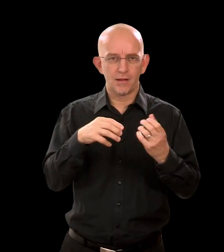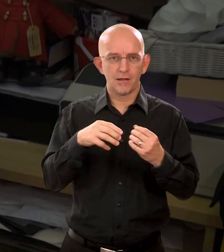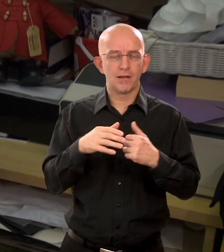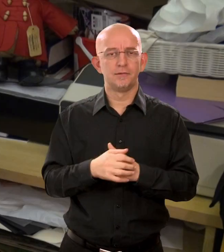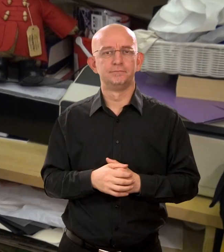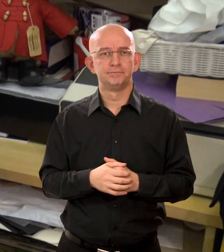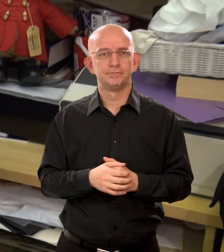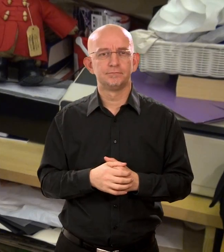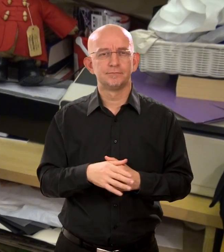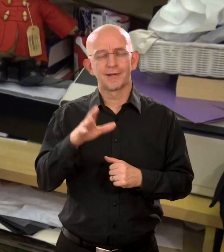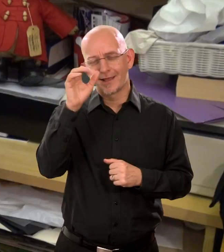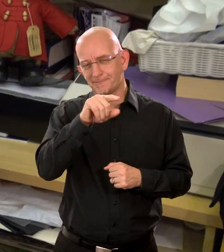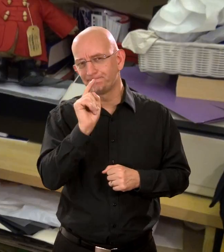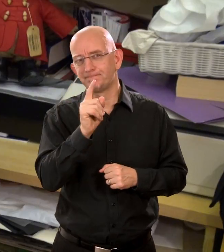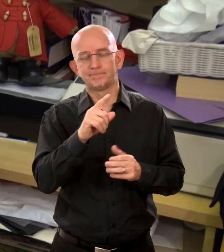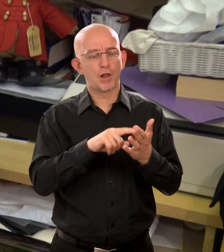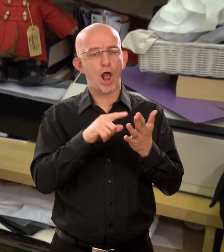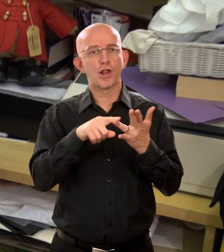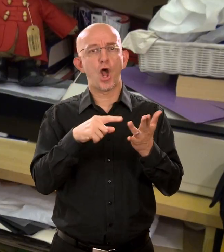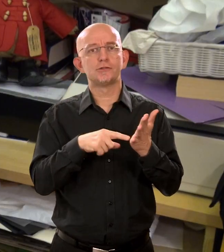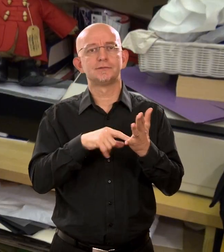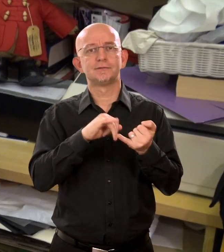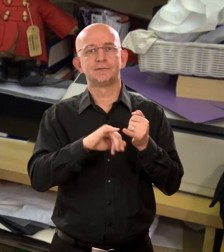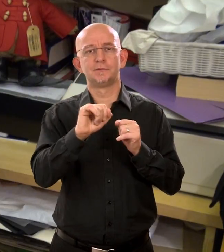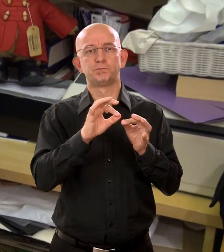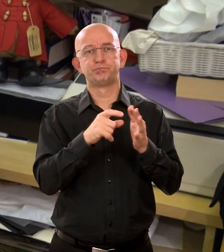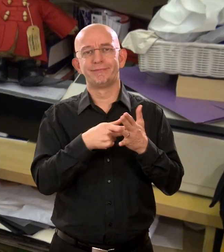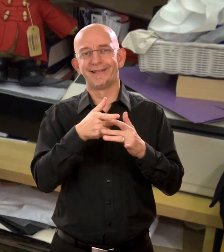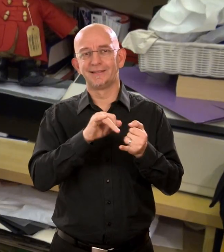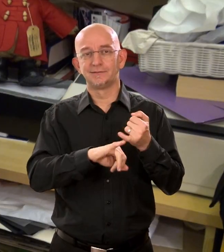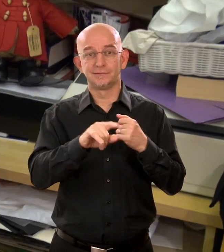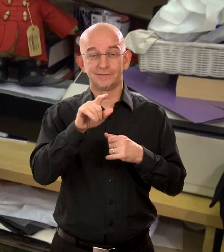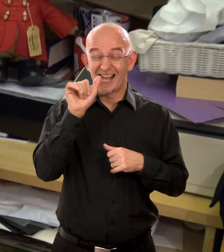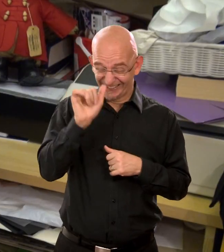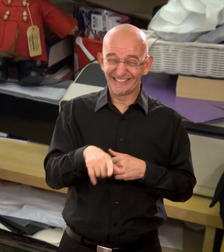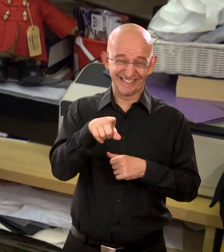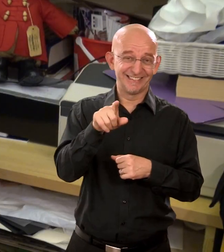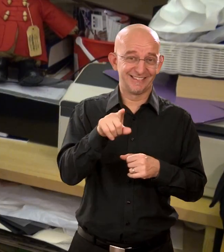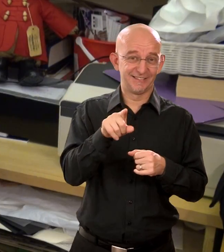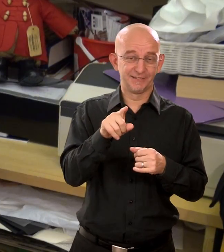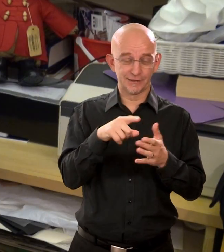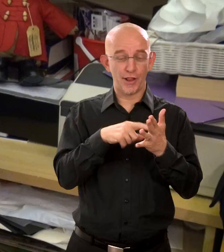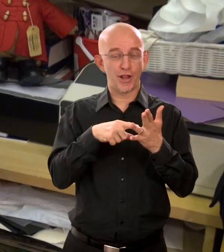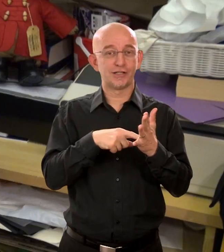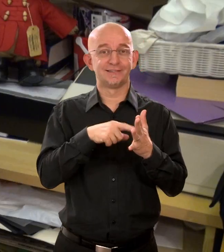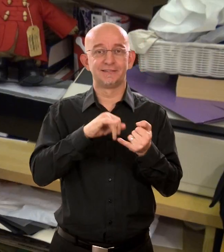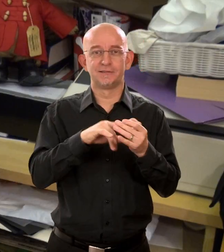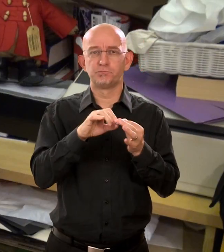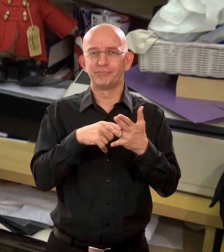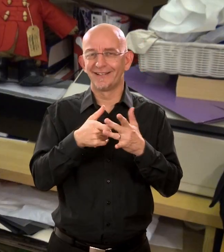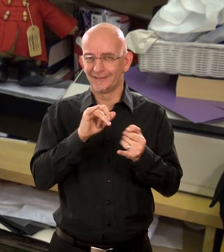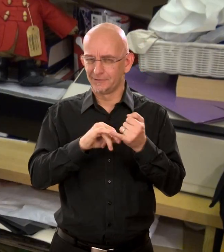blocks. Yes, the Lots bricks. Oh, bricks, yes. I thought they were great. They inspired me,